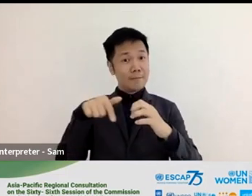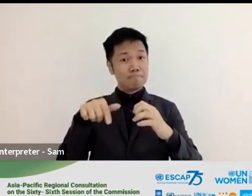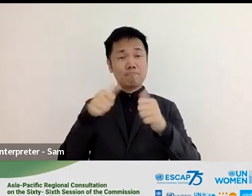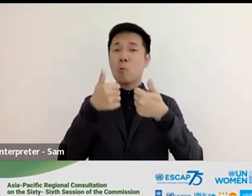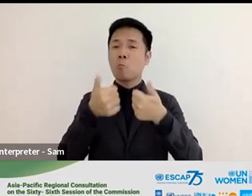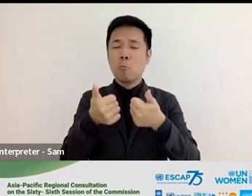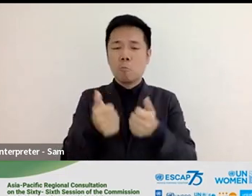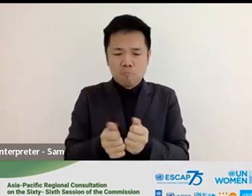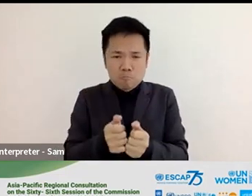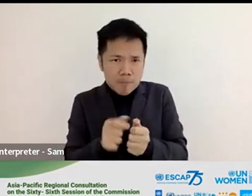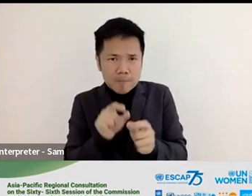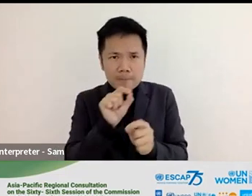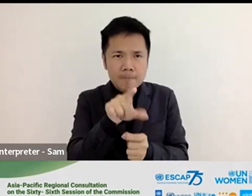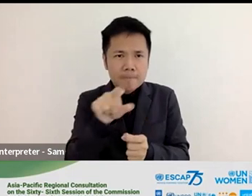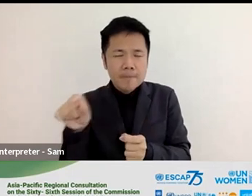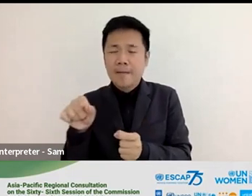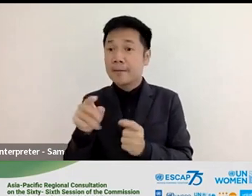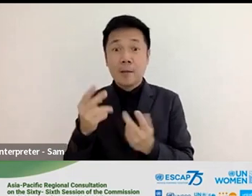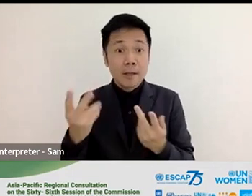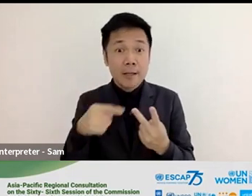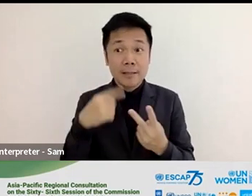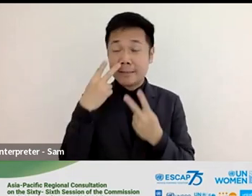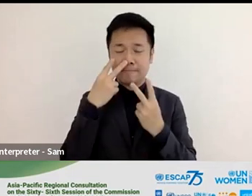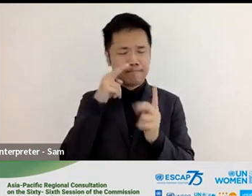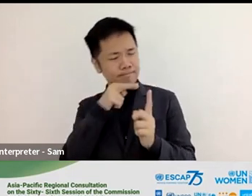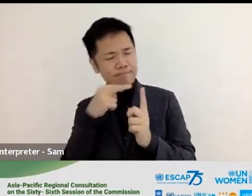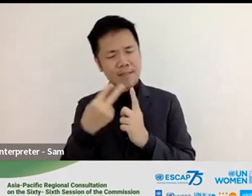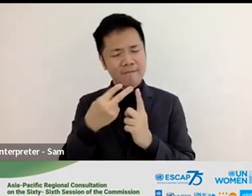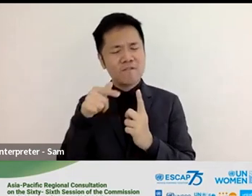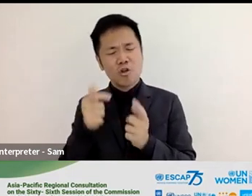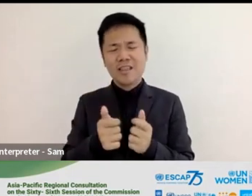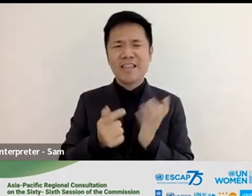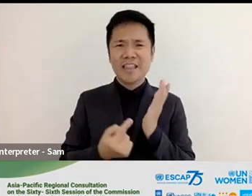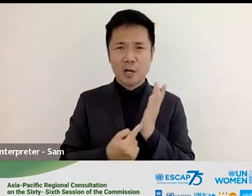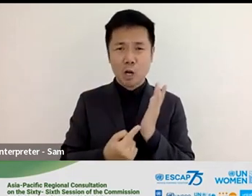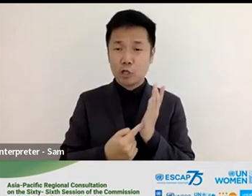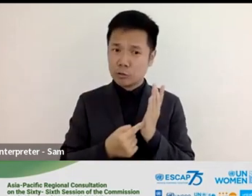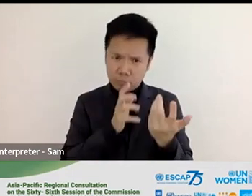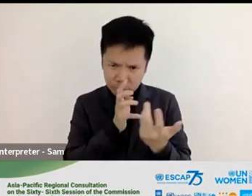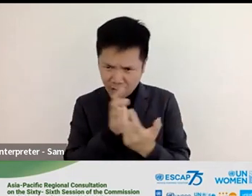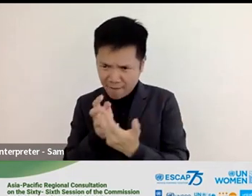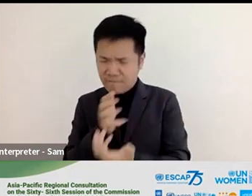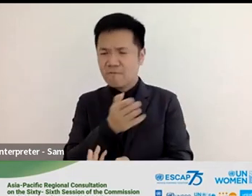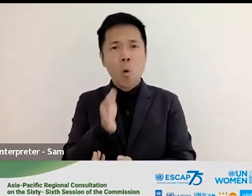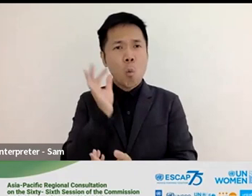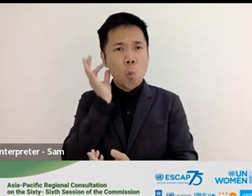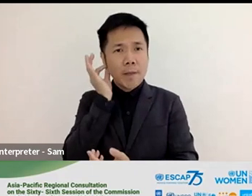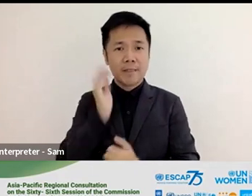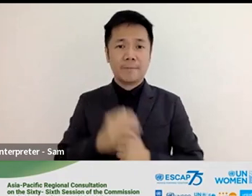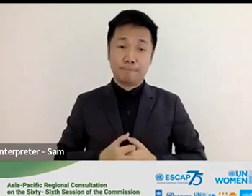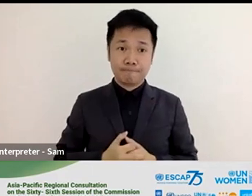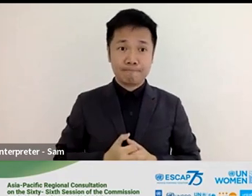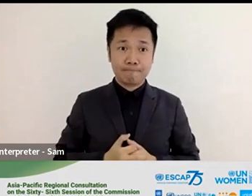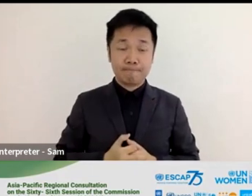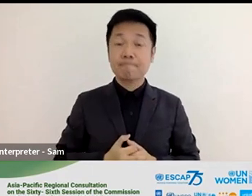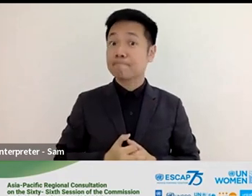was designed to look at technology from the needs and perspectives of what women wanted, what women used. Now, this